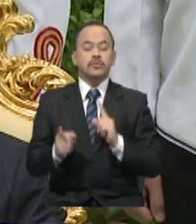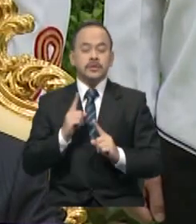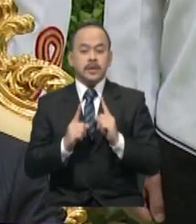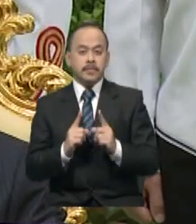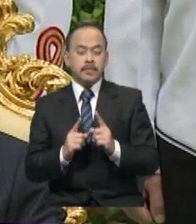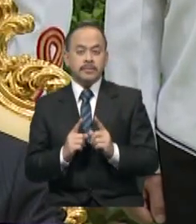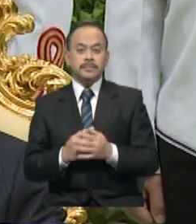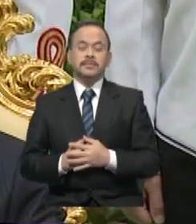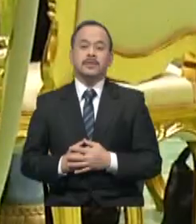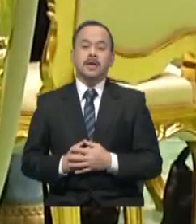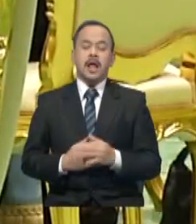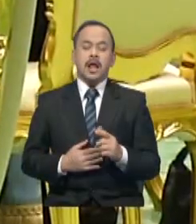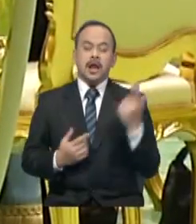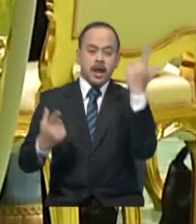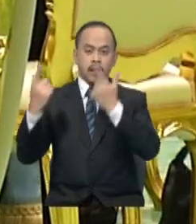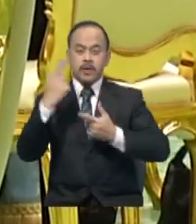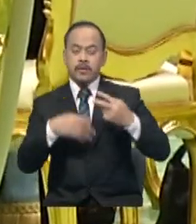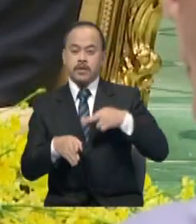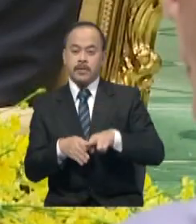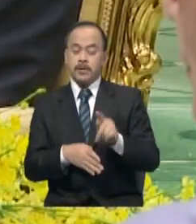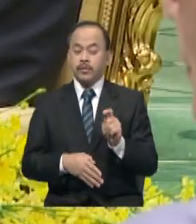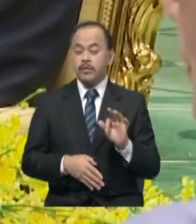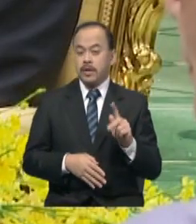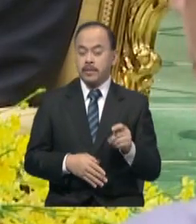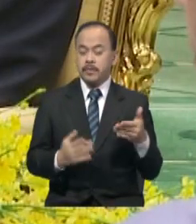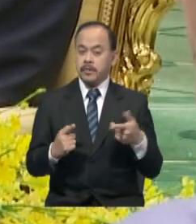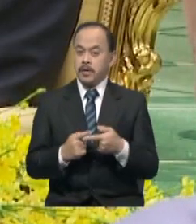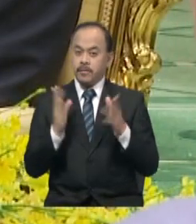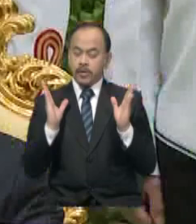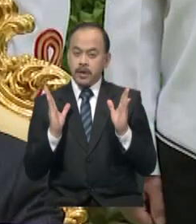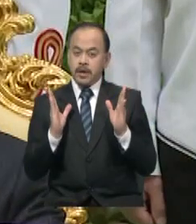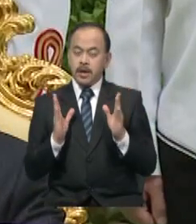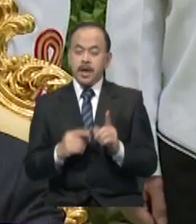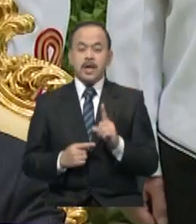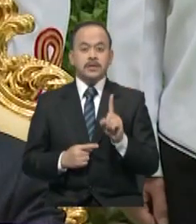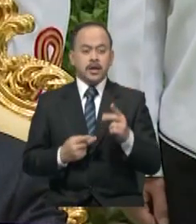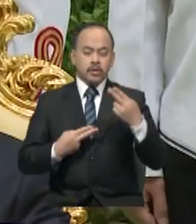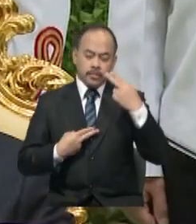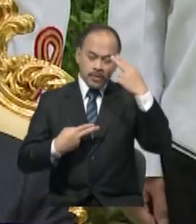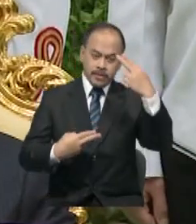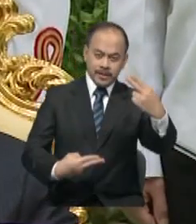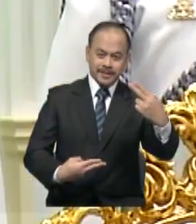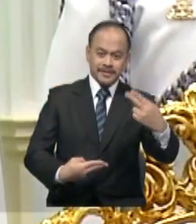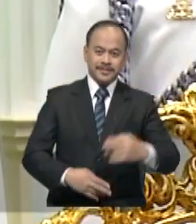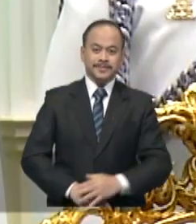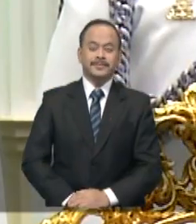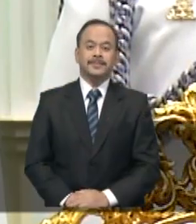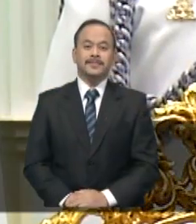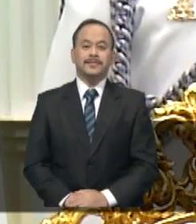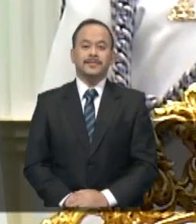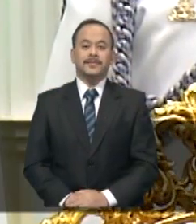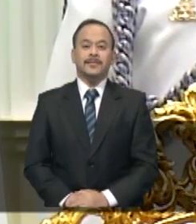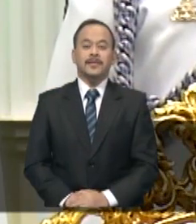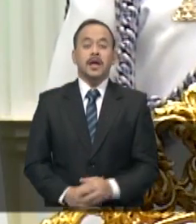balas berkata lawatan rasminya ke negara Brunei Darussalam adalah satu penghormatan besar. The